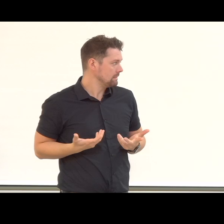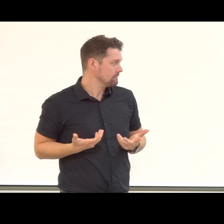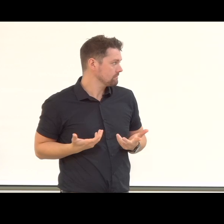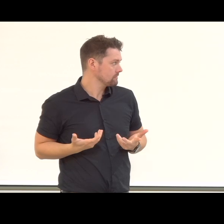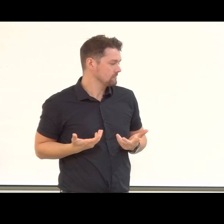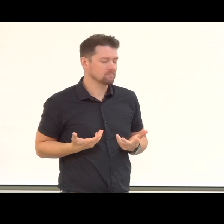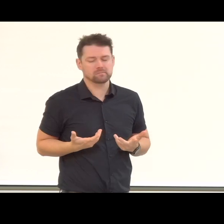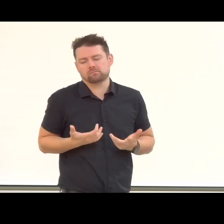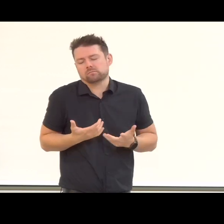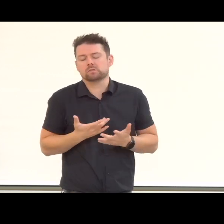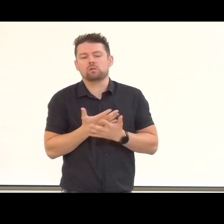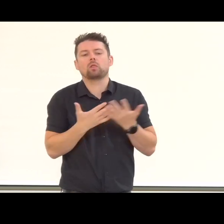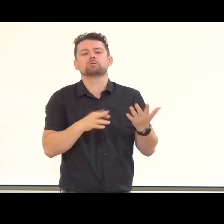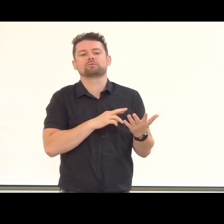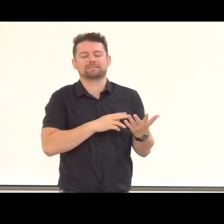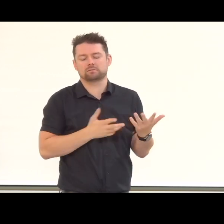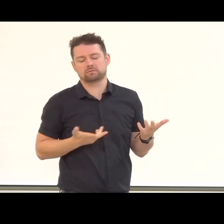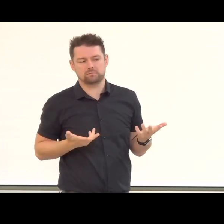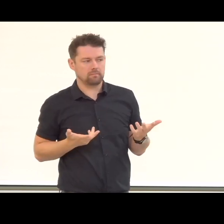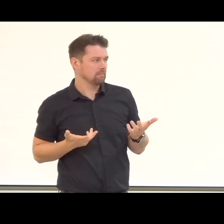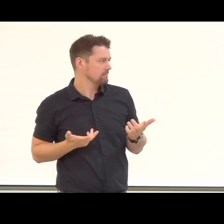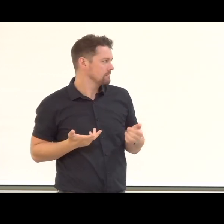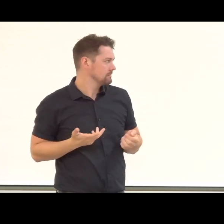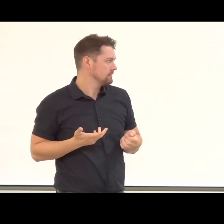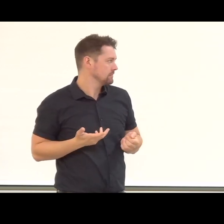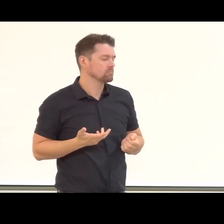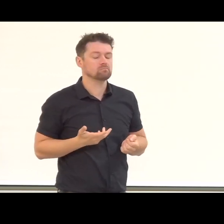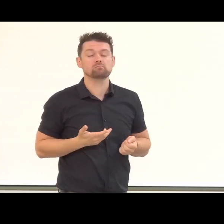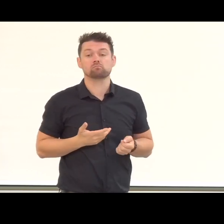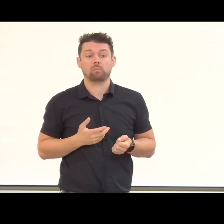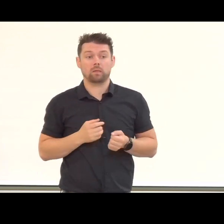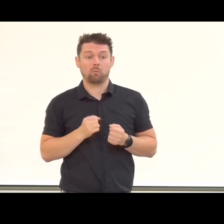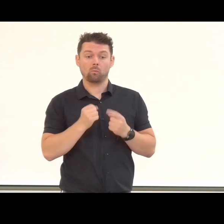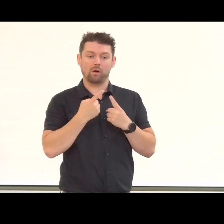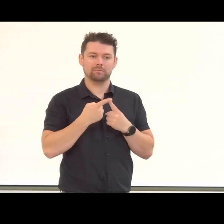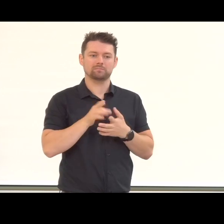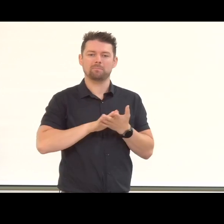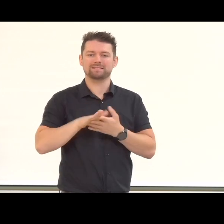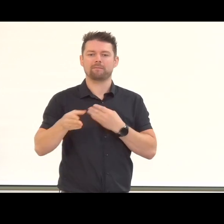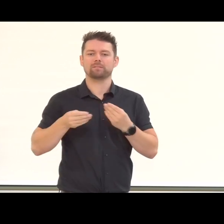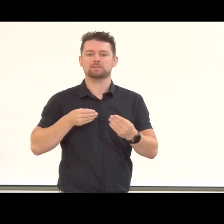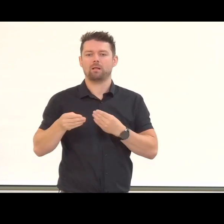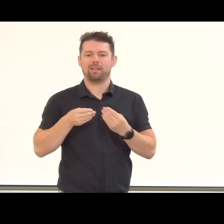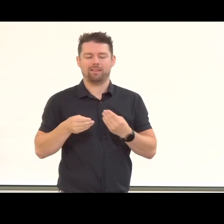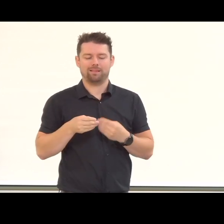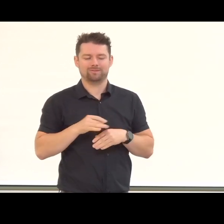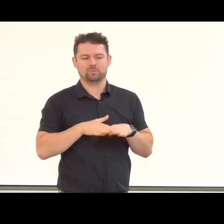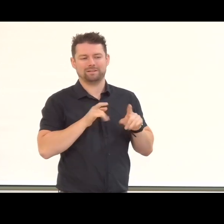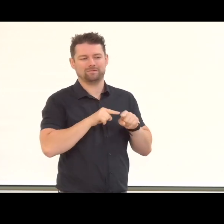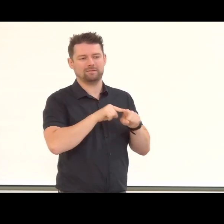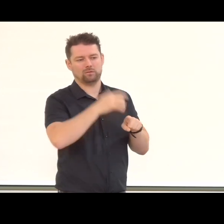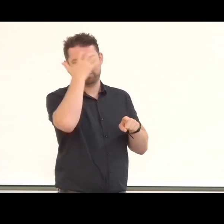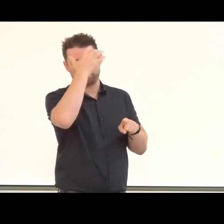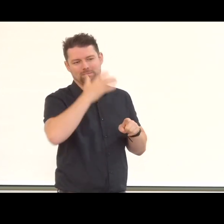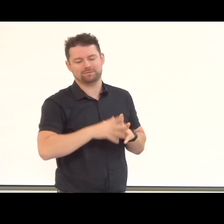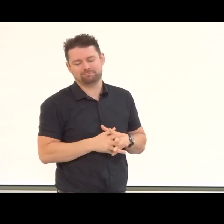there are many reasons. But I think one thing is that it gives us more flexibility also. Okay. Let's go